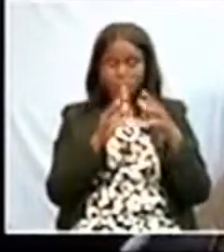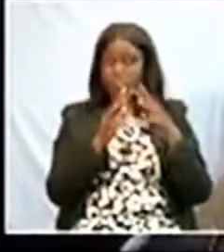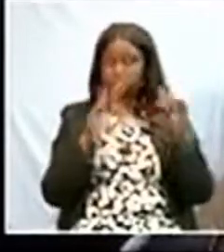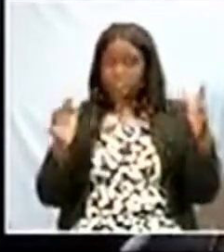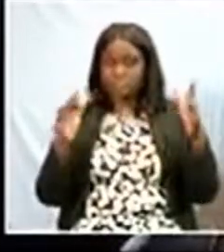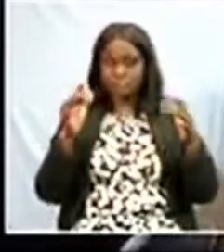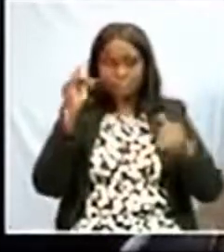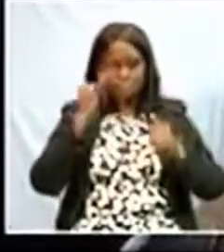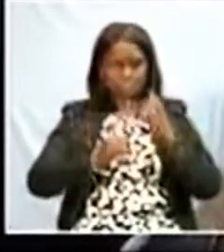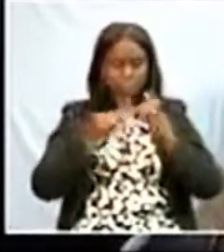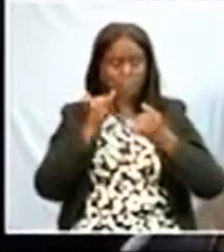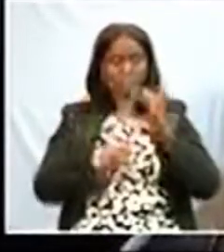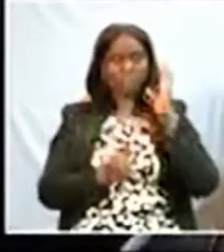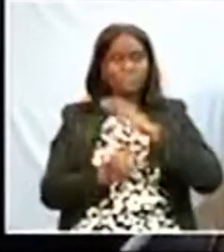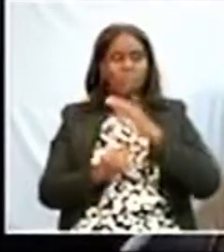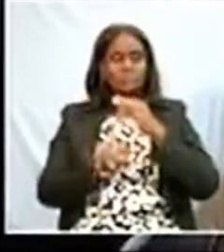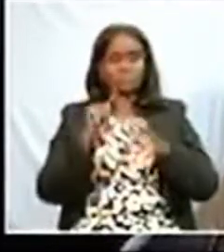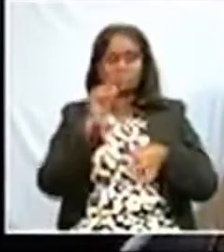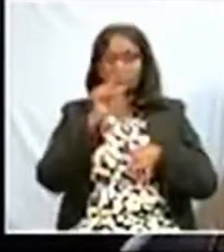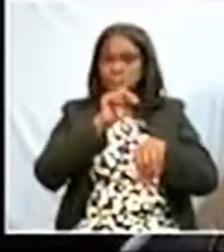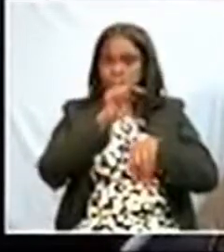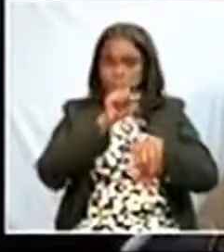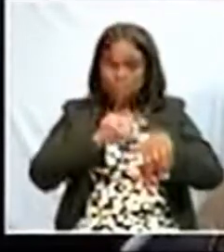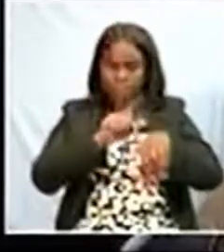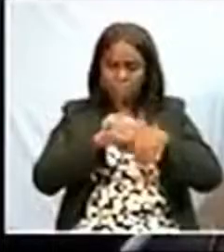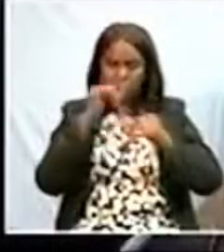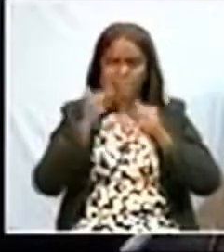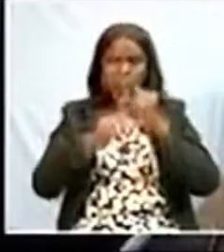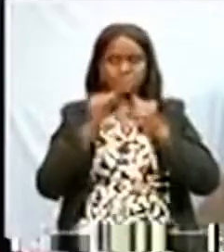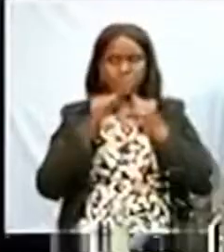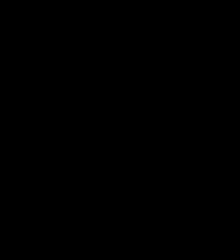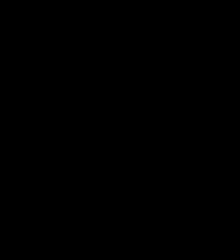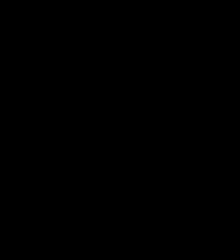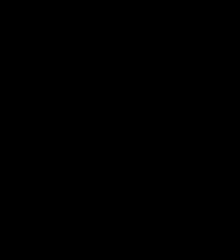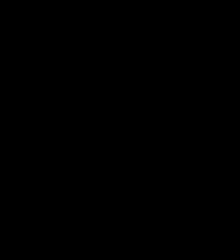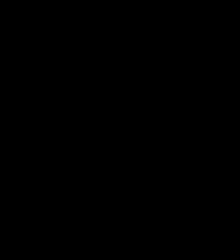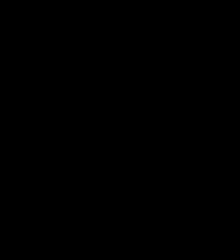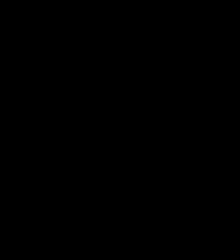elapsed, the contract period elapsed with